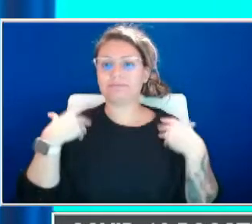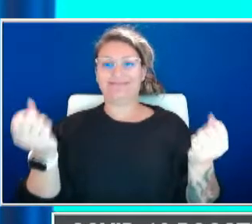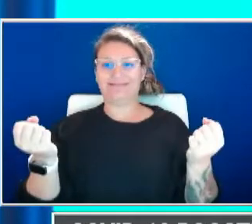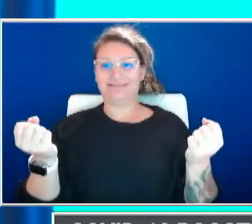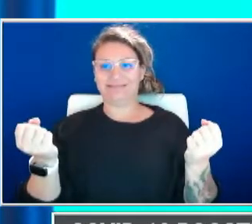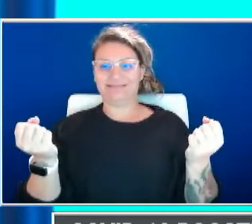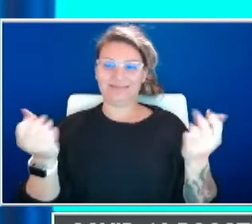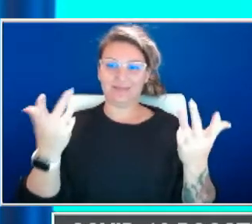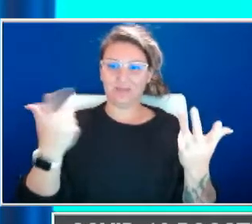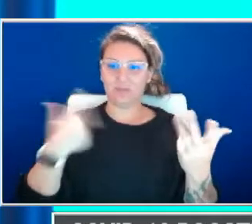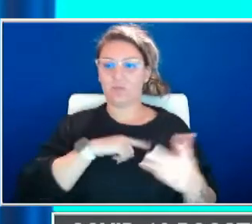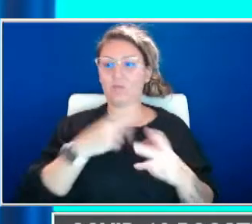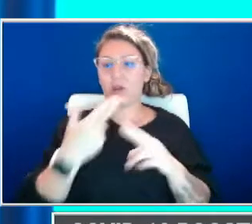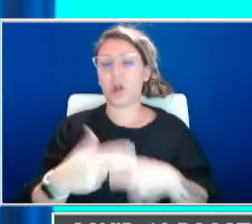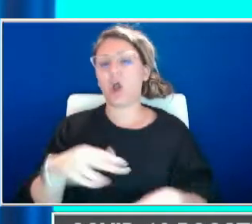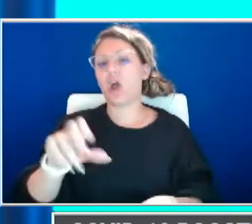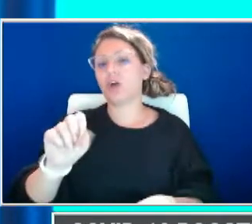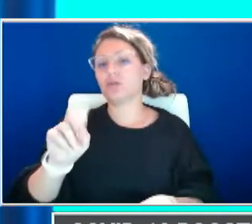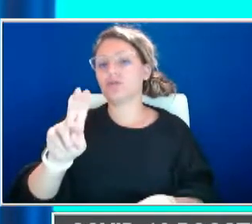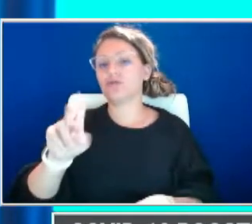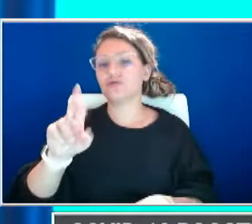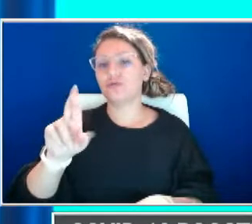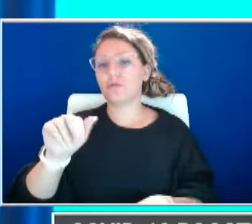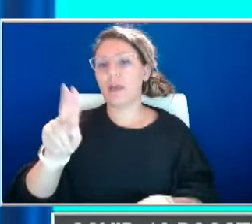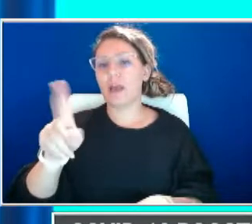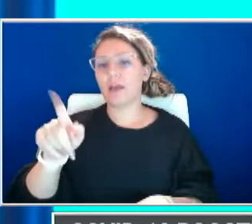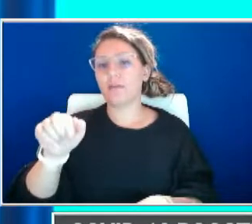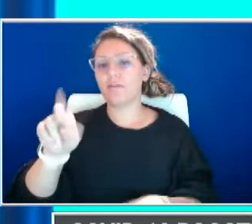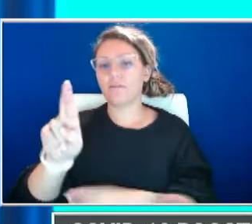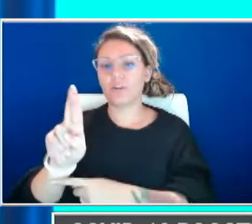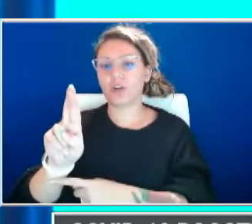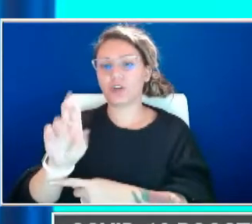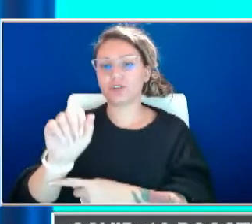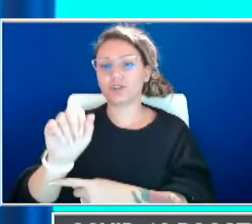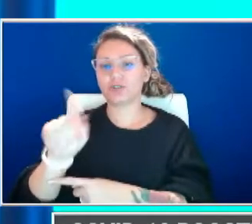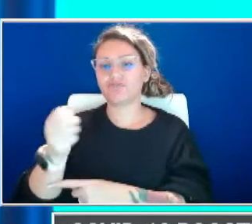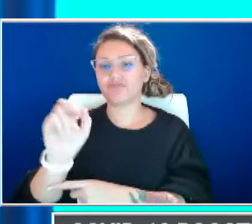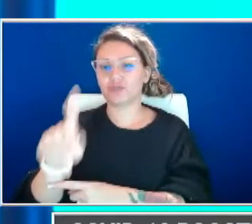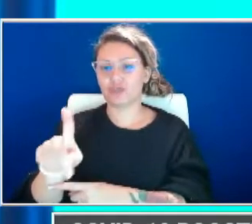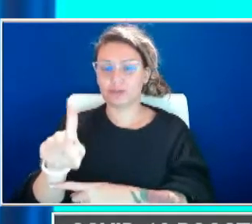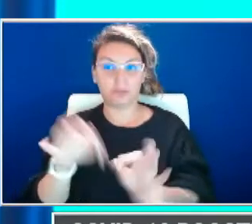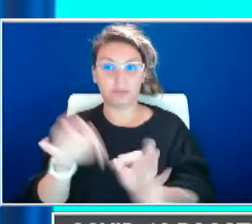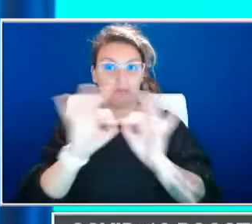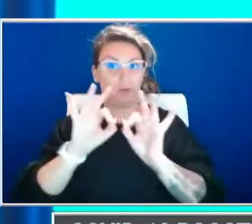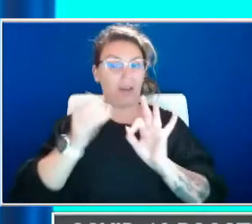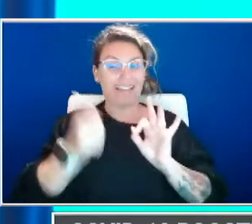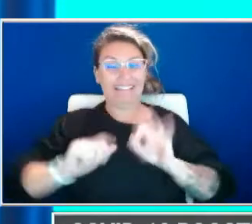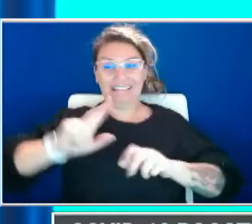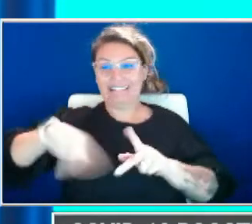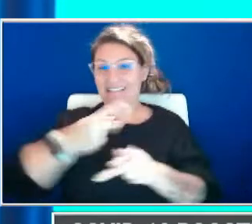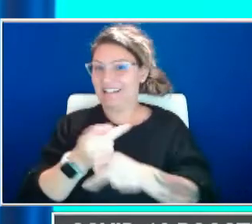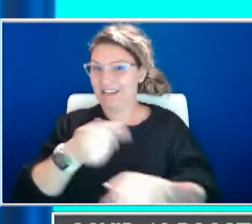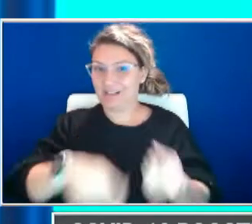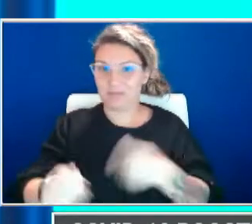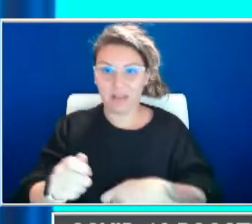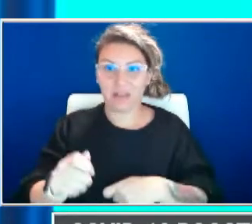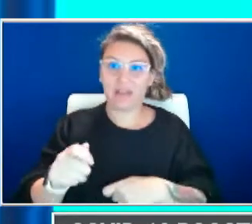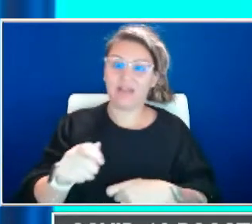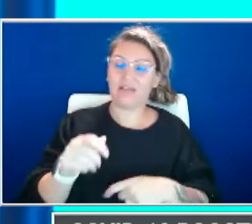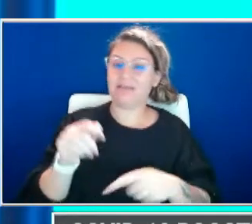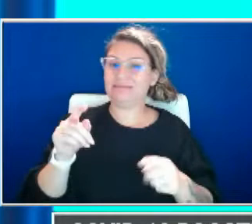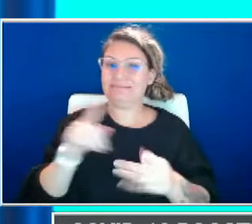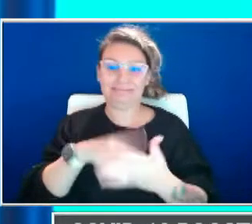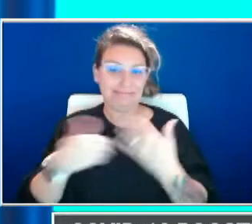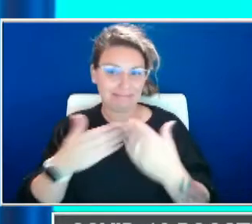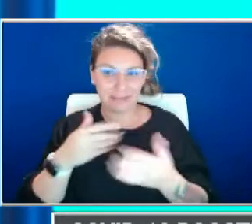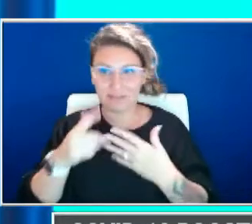survivorship. Which is very important in all our patients who've had any kind of transplant, whether it's an autologous, allogeneic, or even CAR